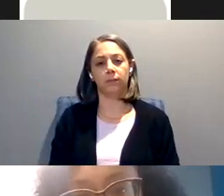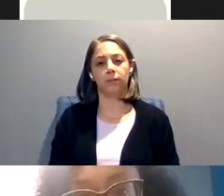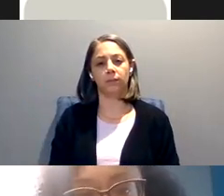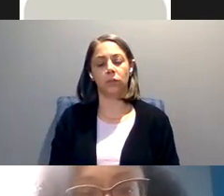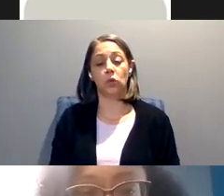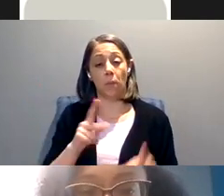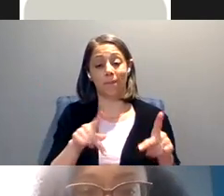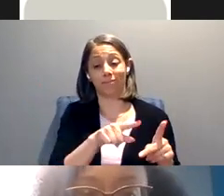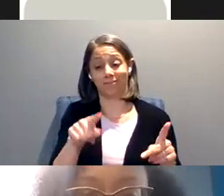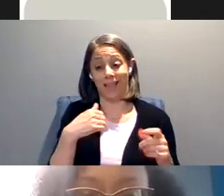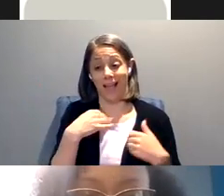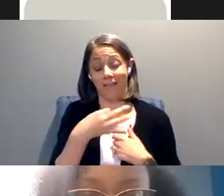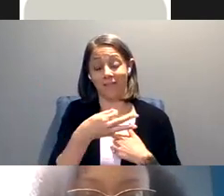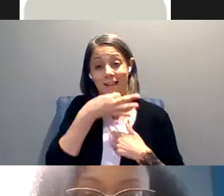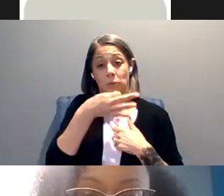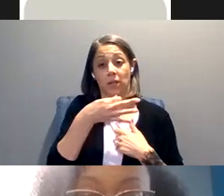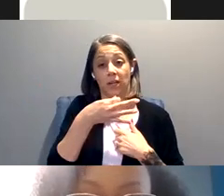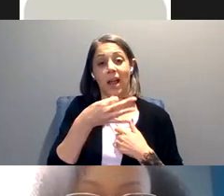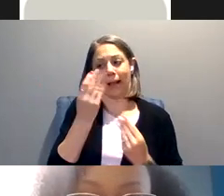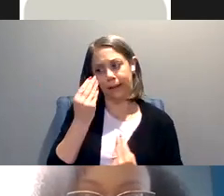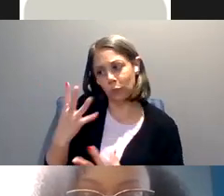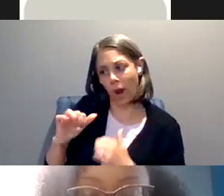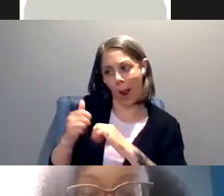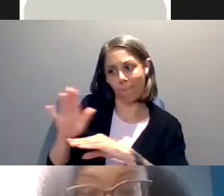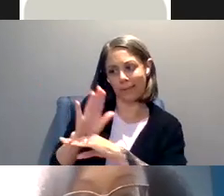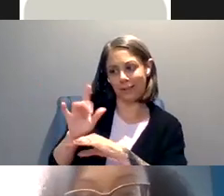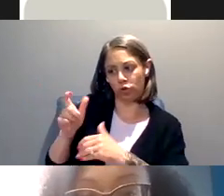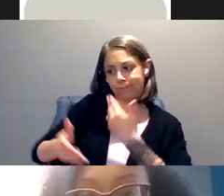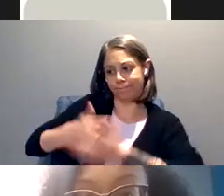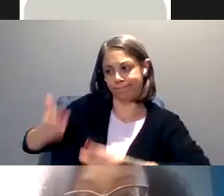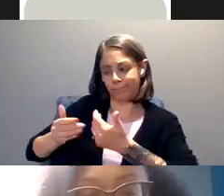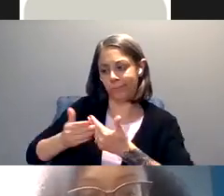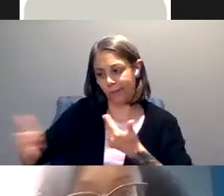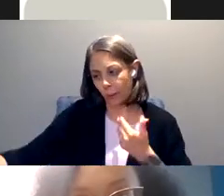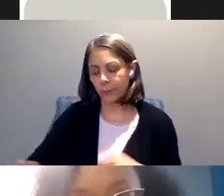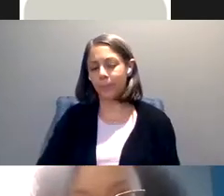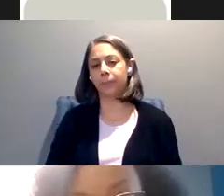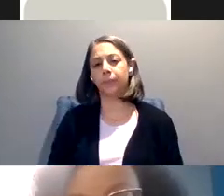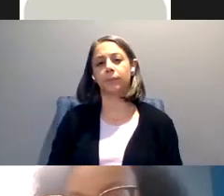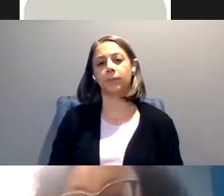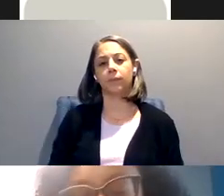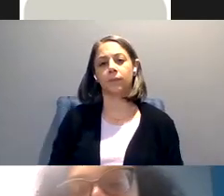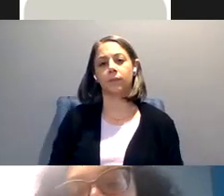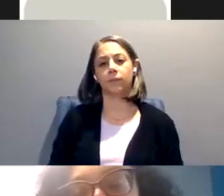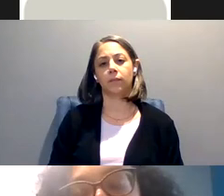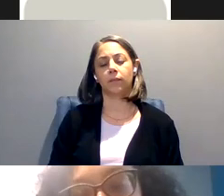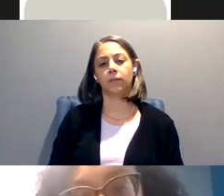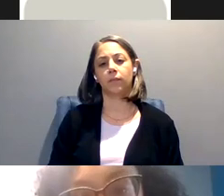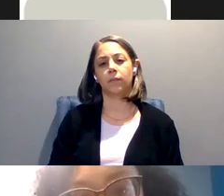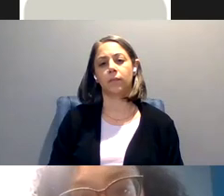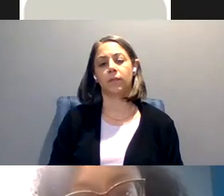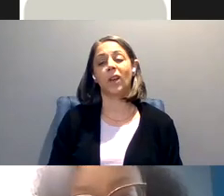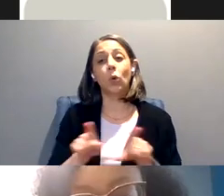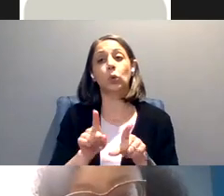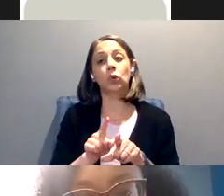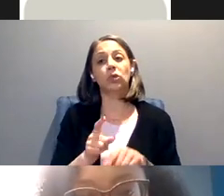the expertise to inform the way the business should go forward. And by virtue of really shifting the